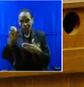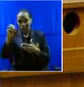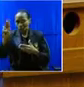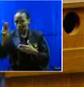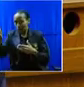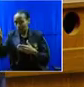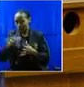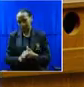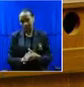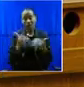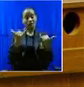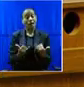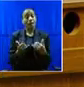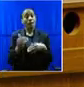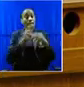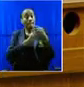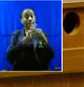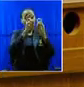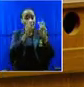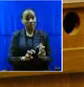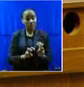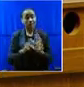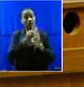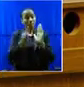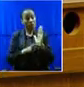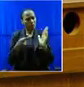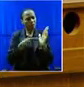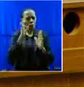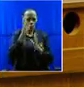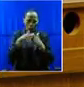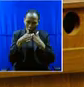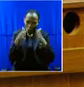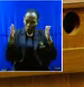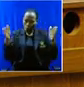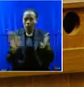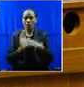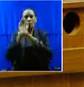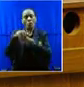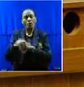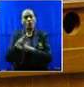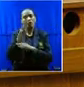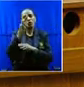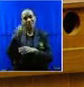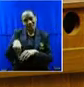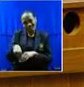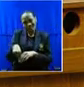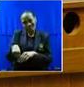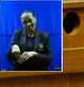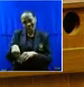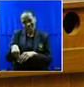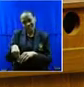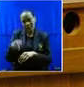Power Procurement Program will unlock a further 2,000 megawatts of emergency